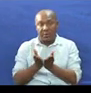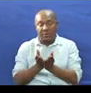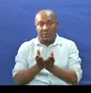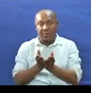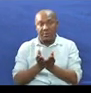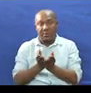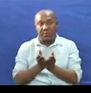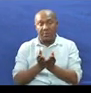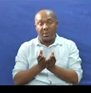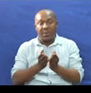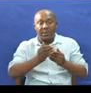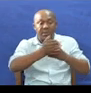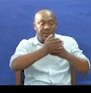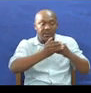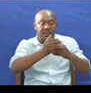across